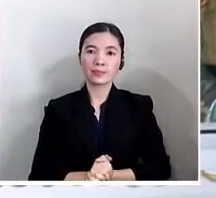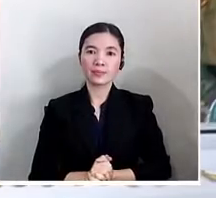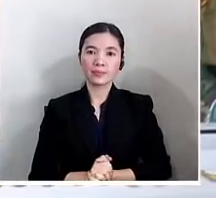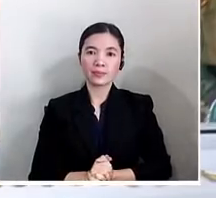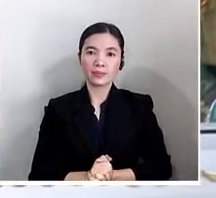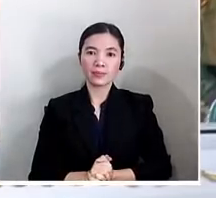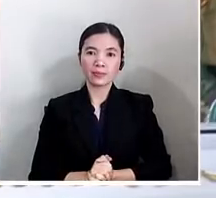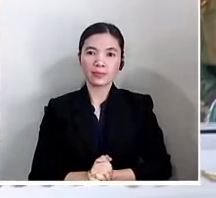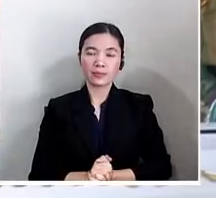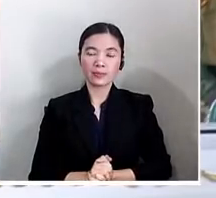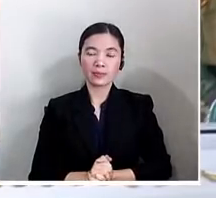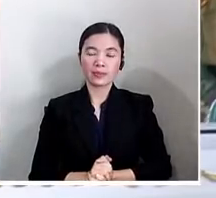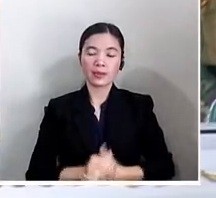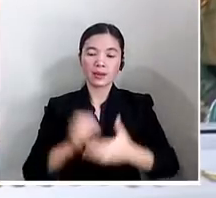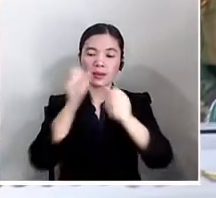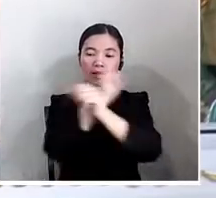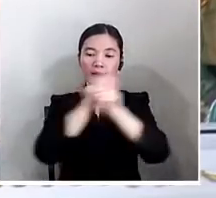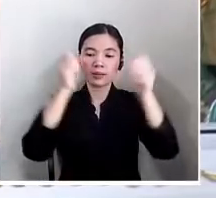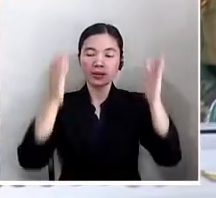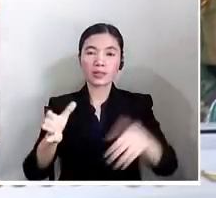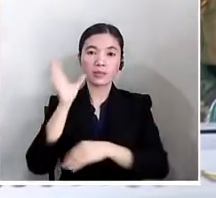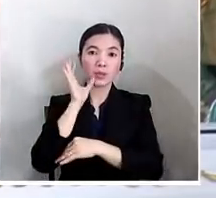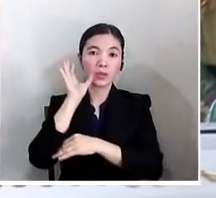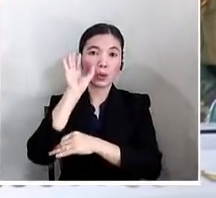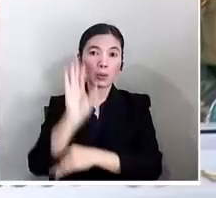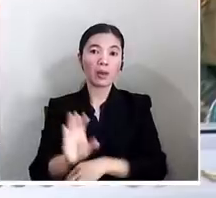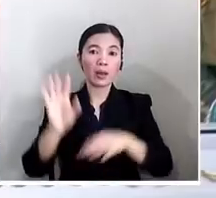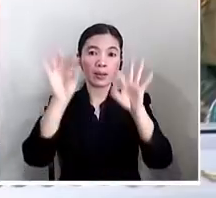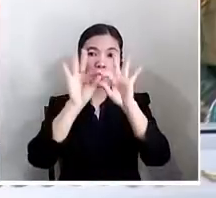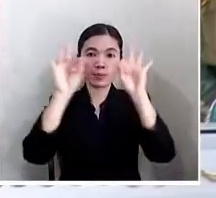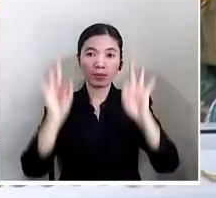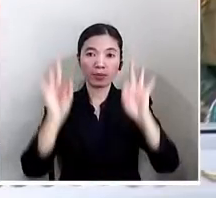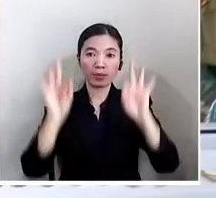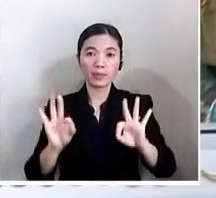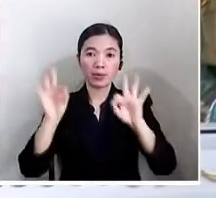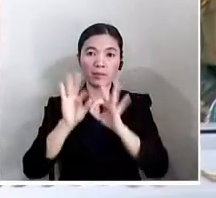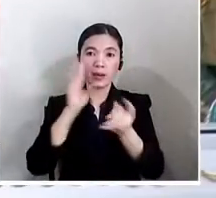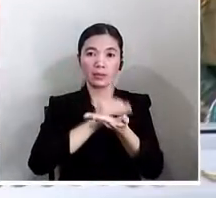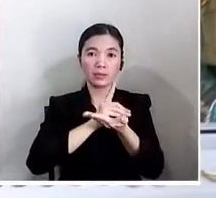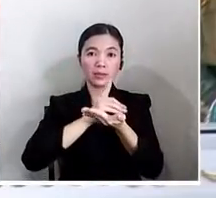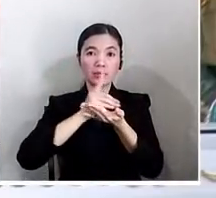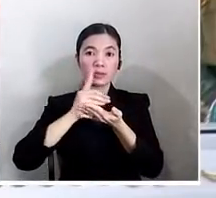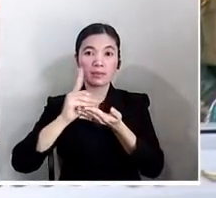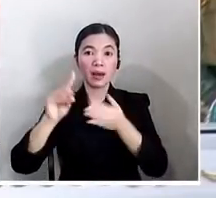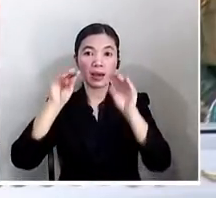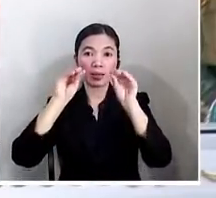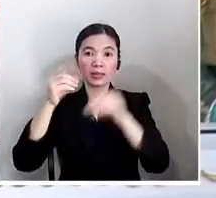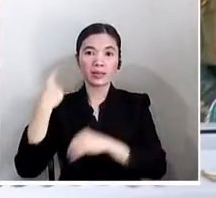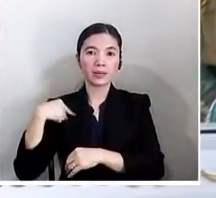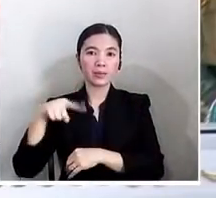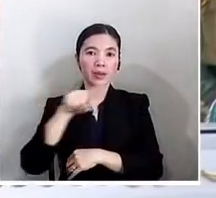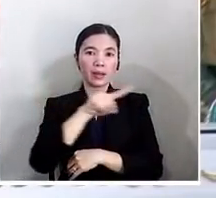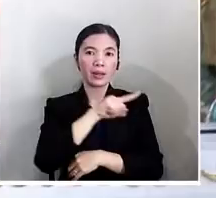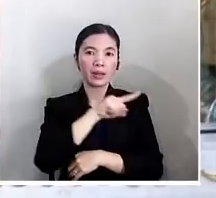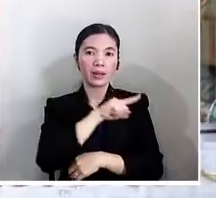At the Savior's command, formed by the divine teaching, we dare to pray.